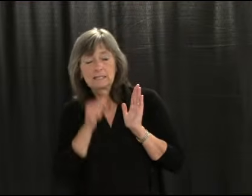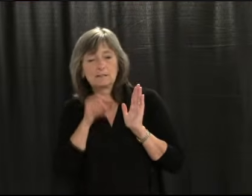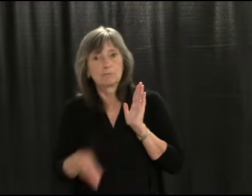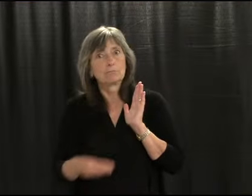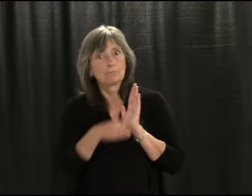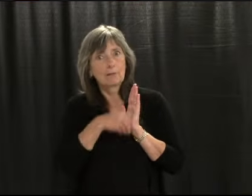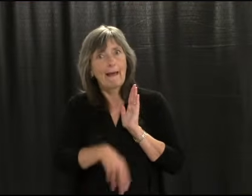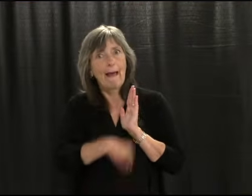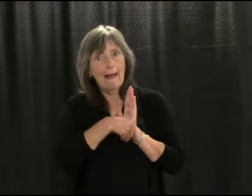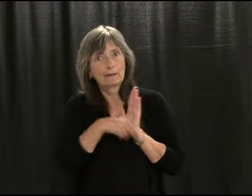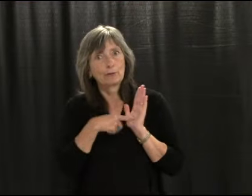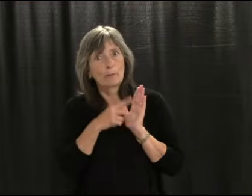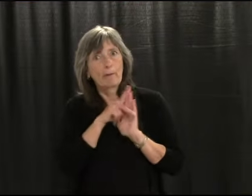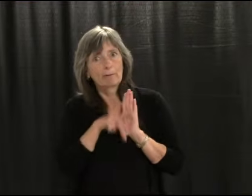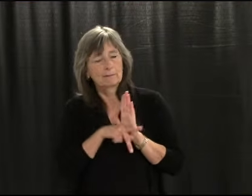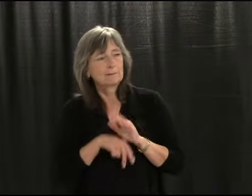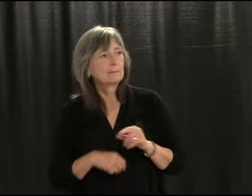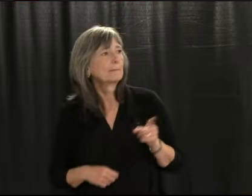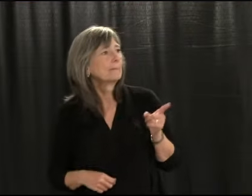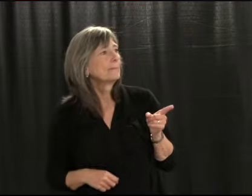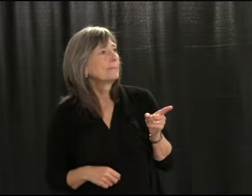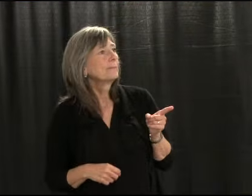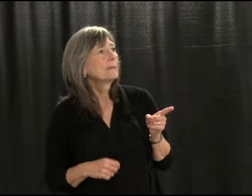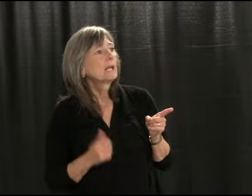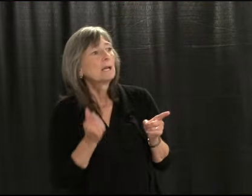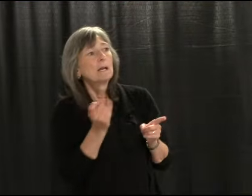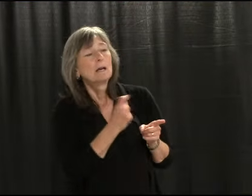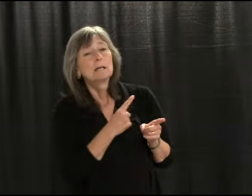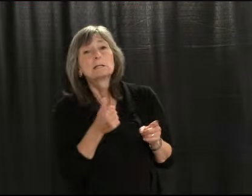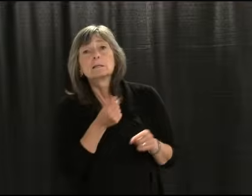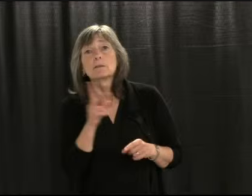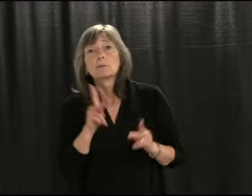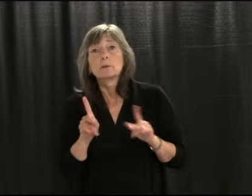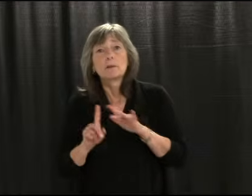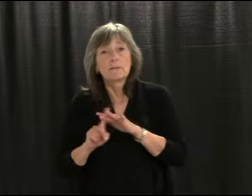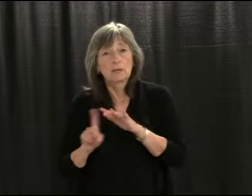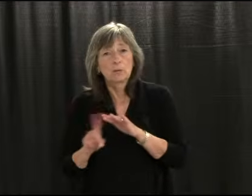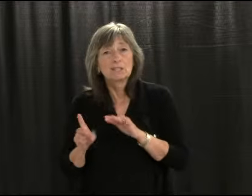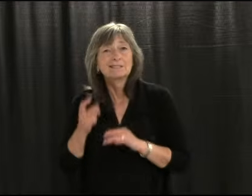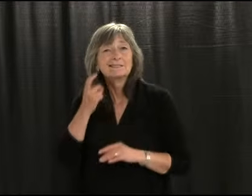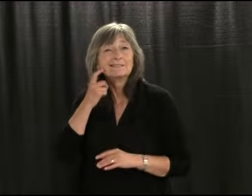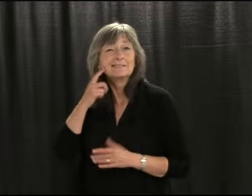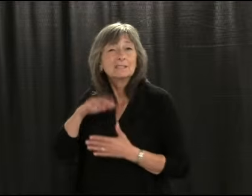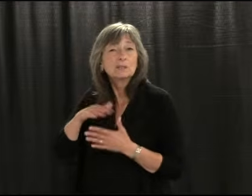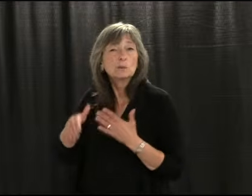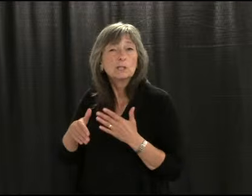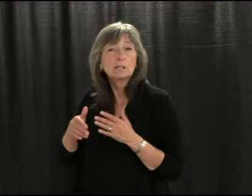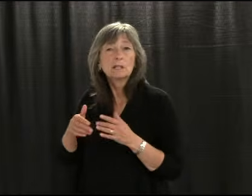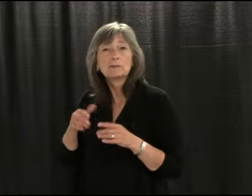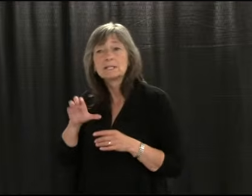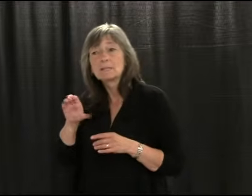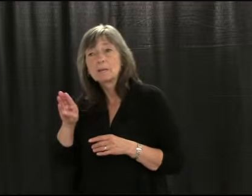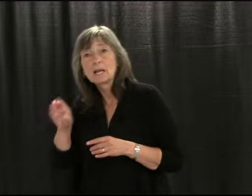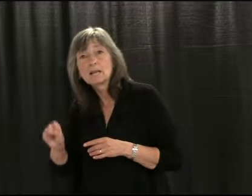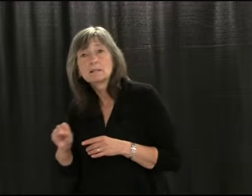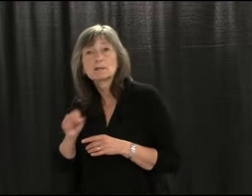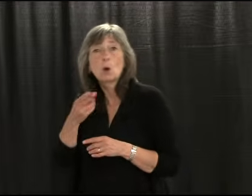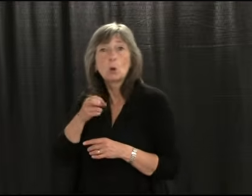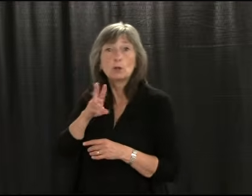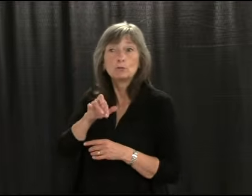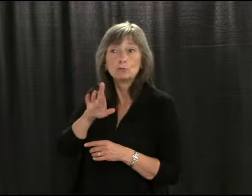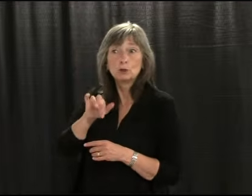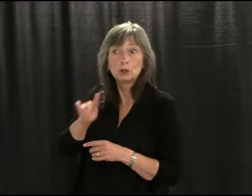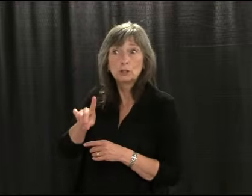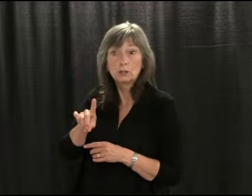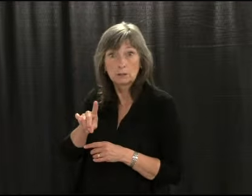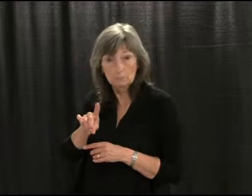or confirm that they do have it. Do we have a number of people who have been evacuated? Because I know over the weekend some of the people from CBS Holyrood went home. Do we know how many